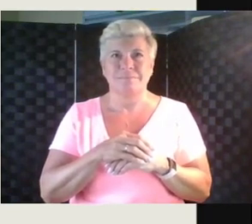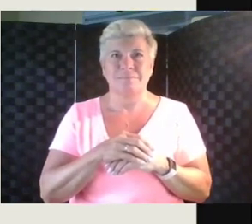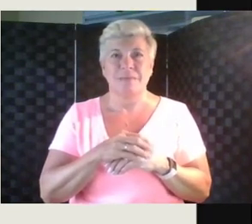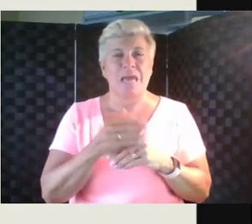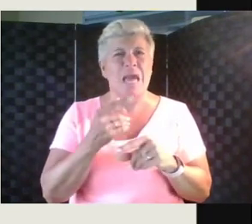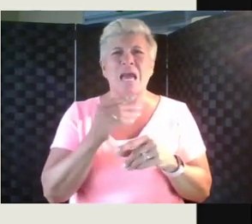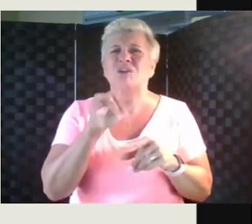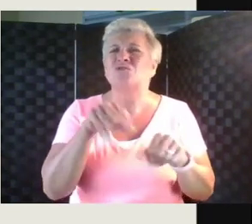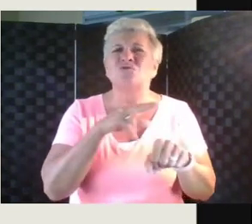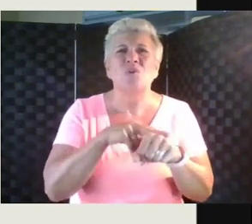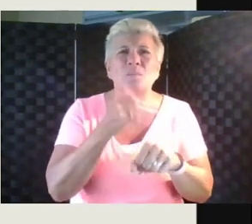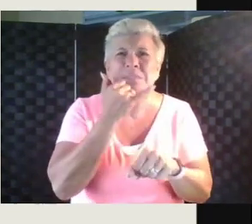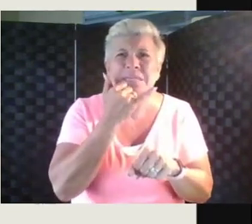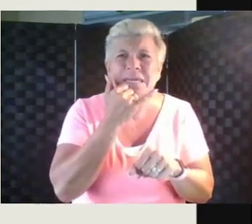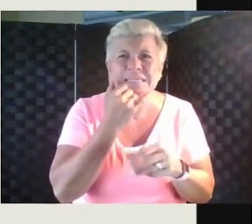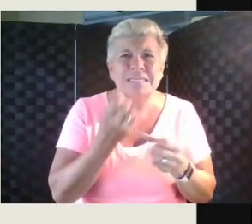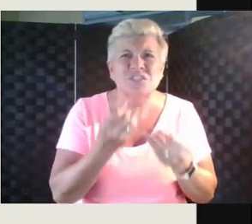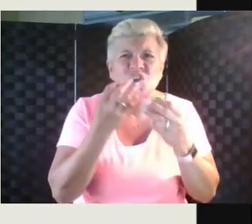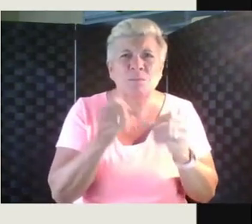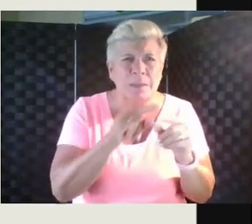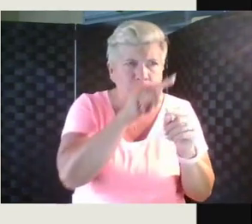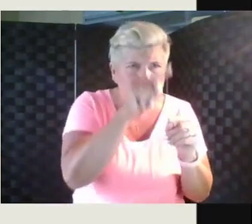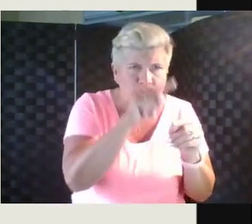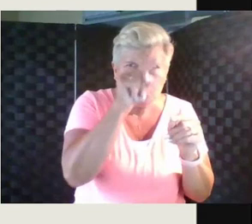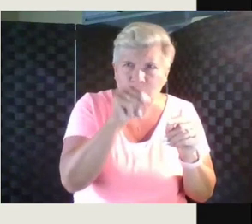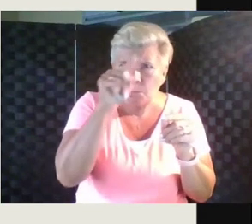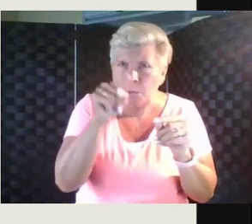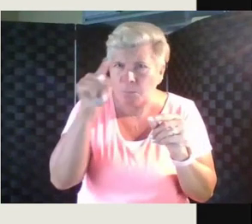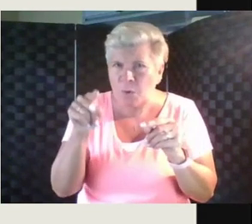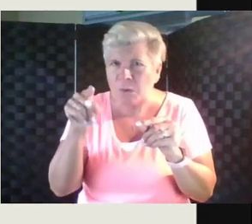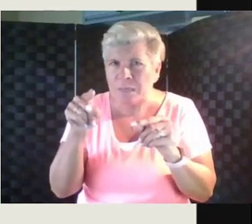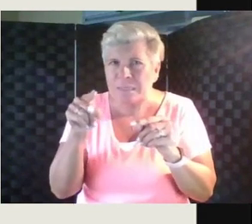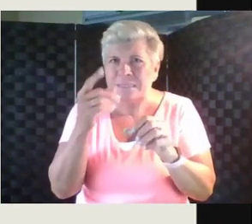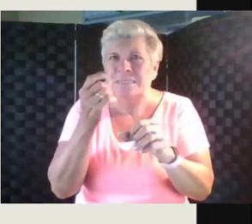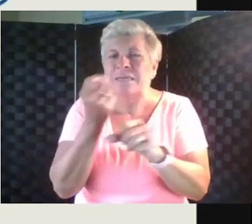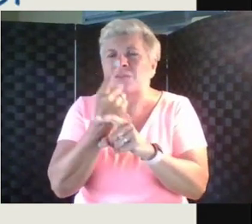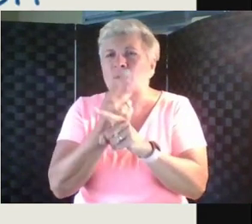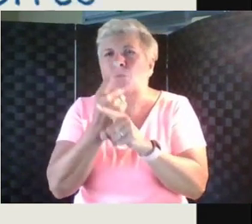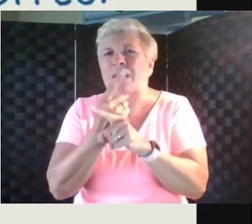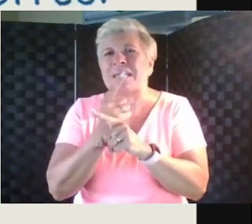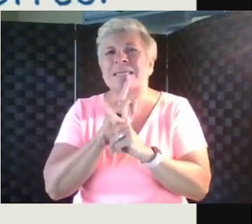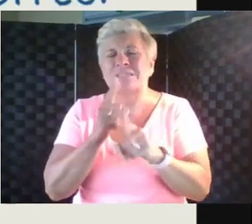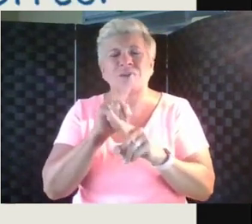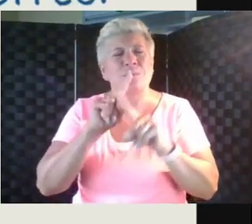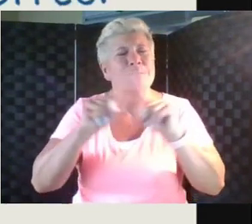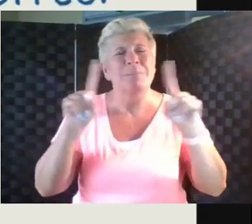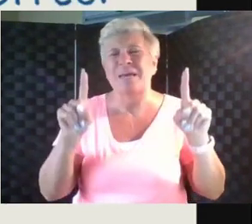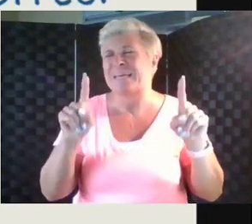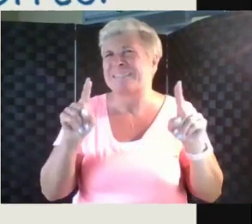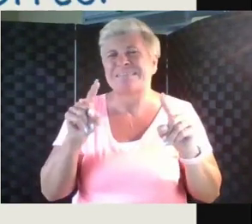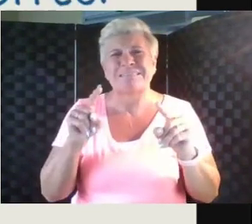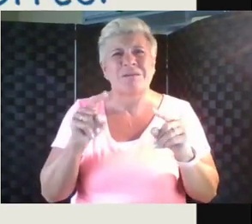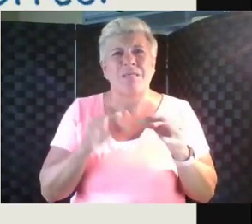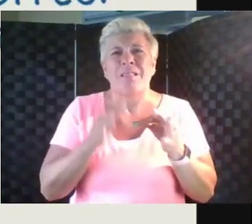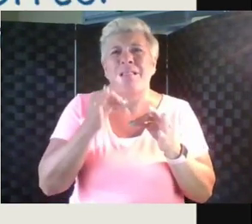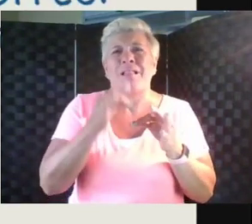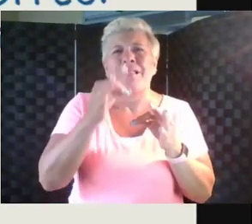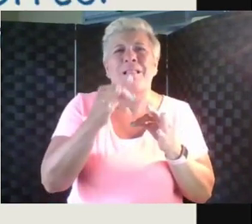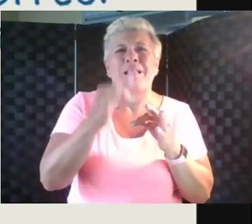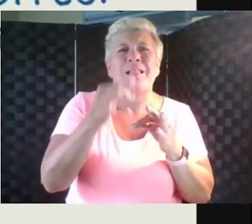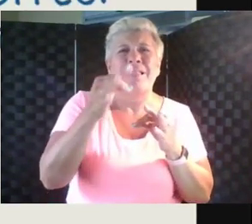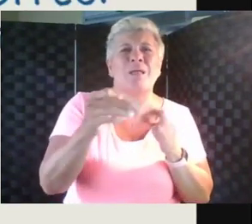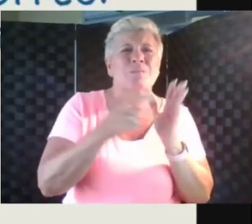A common mistake is to take too many small hops, which will get you the correct answer, but will be time-consuming. Imagine